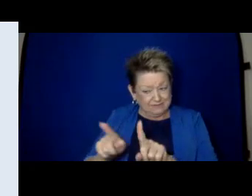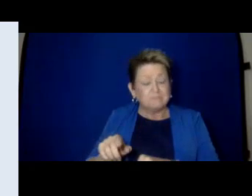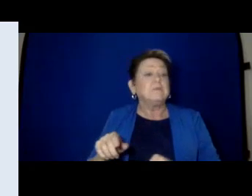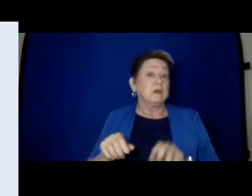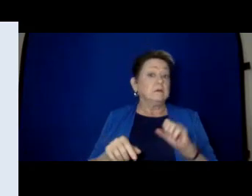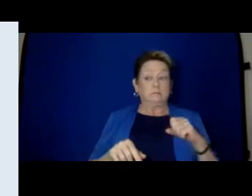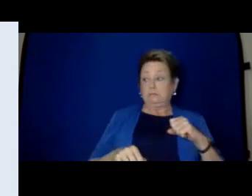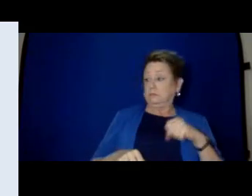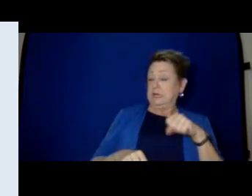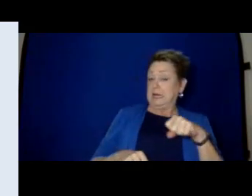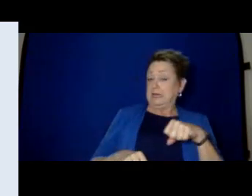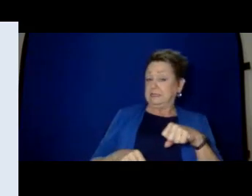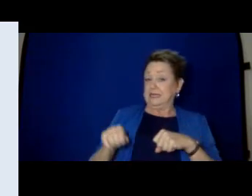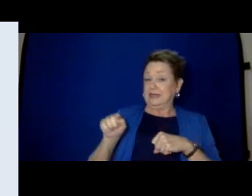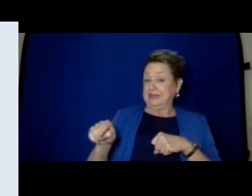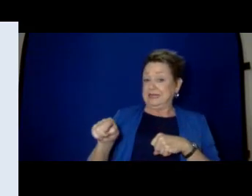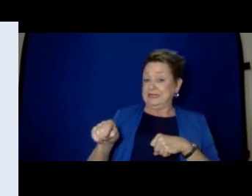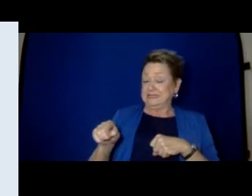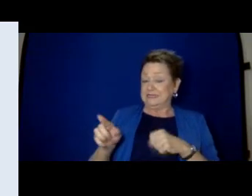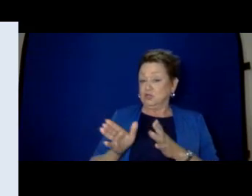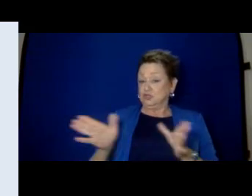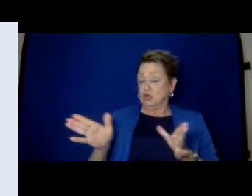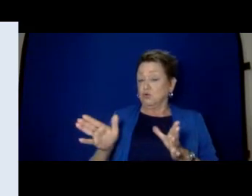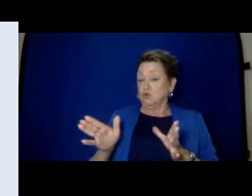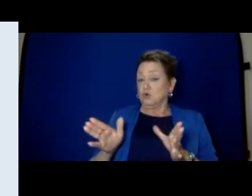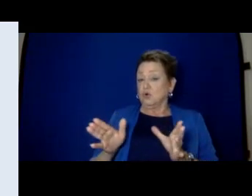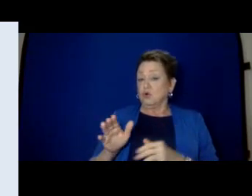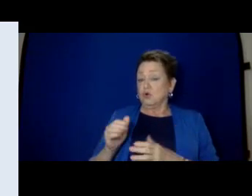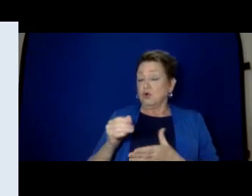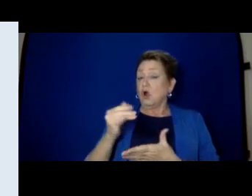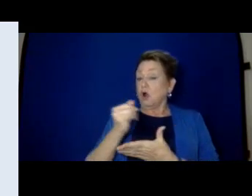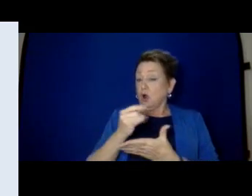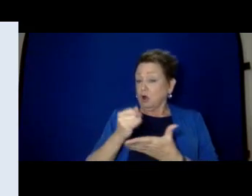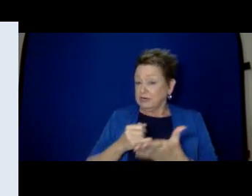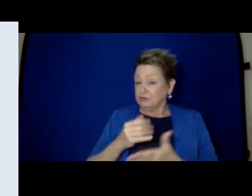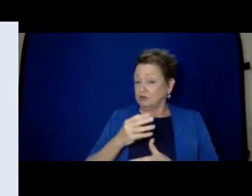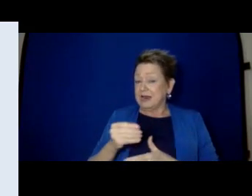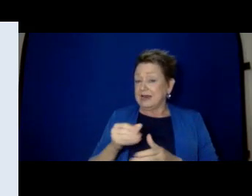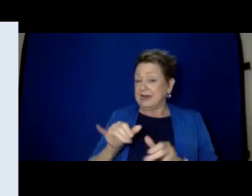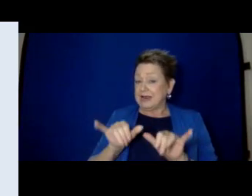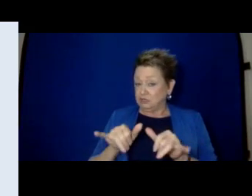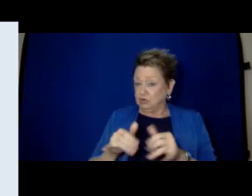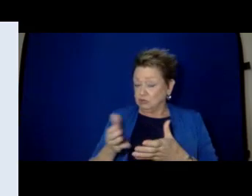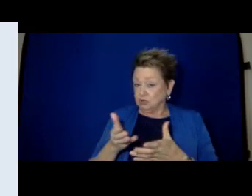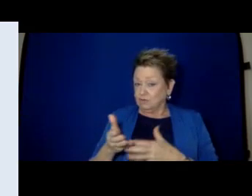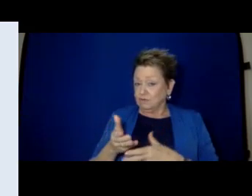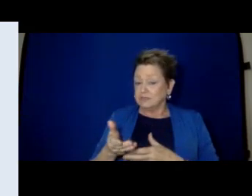Yes, that's correct. This general architecture and engineering consulting services agreement